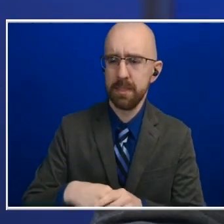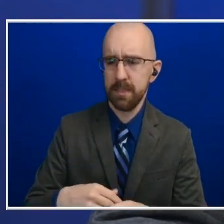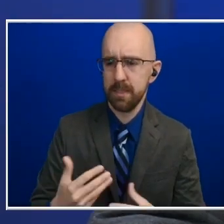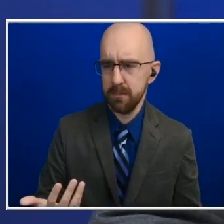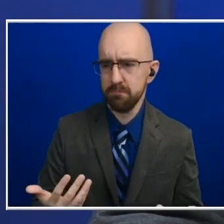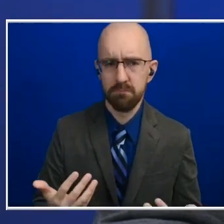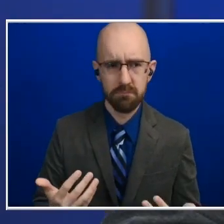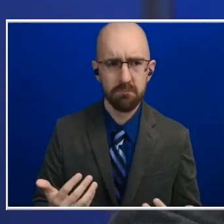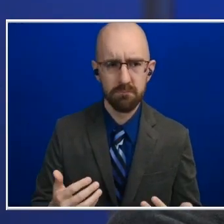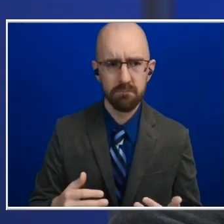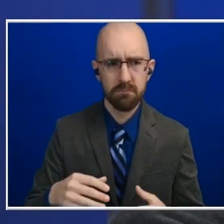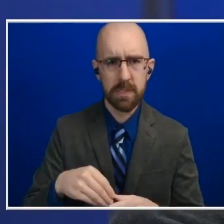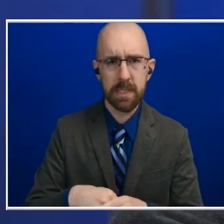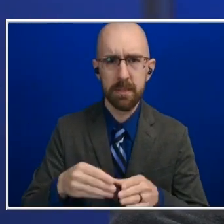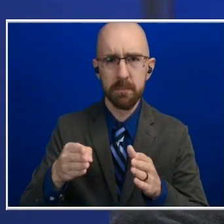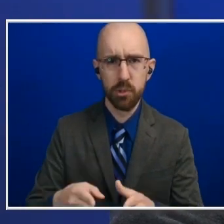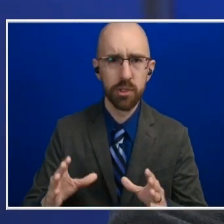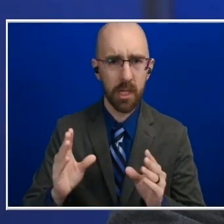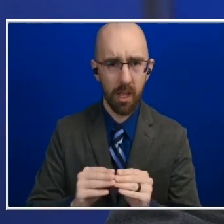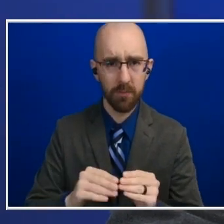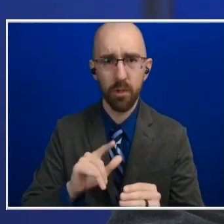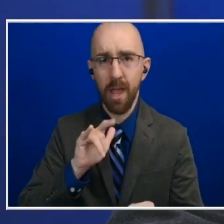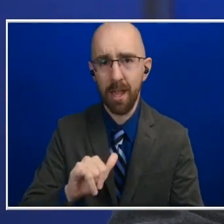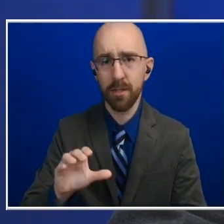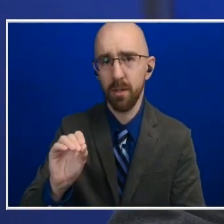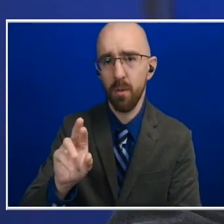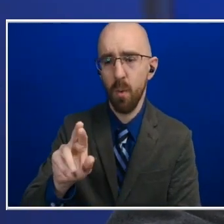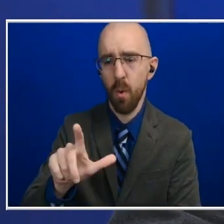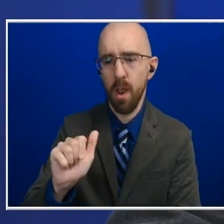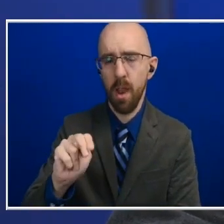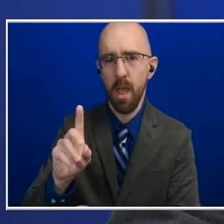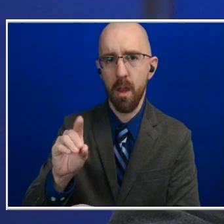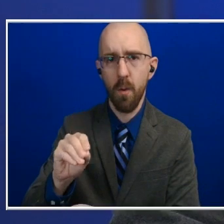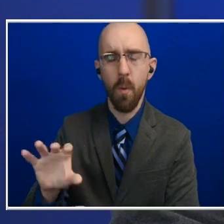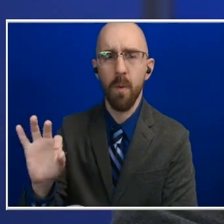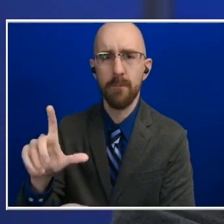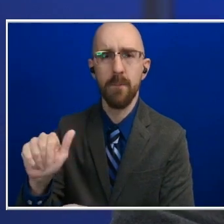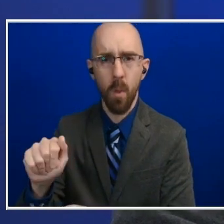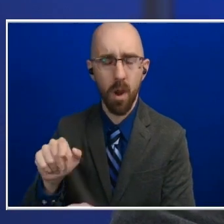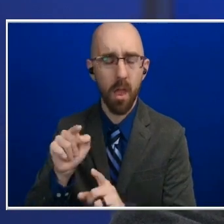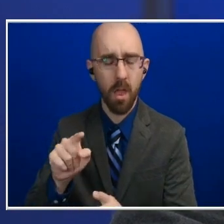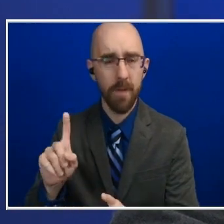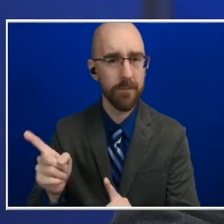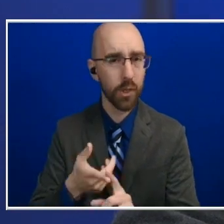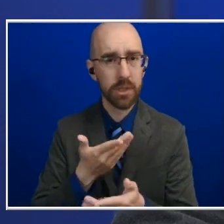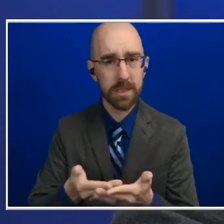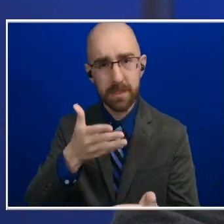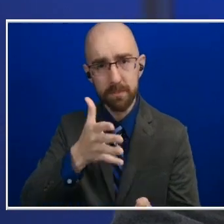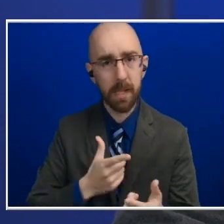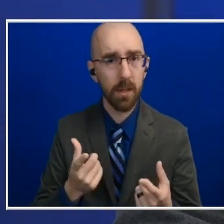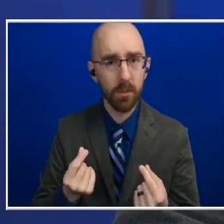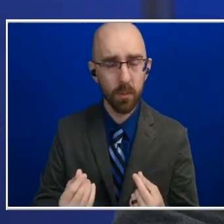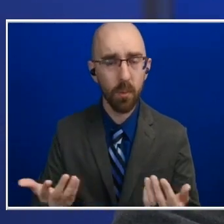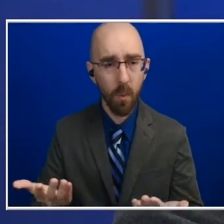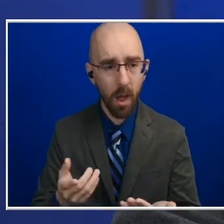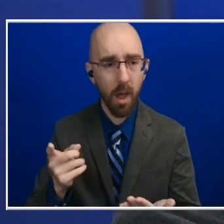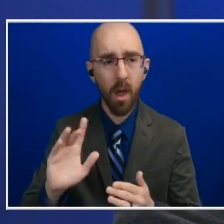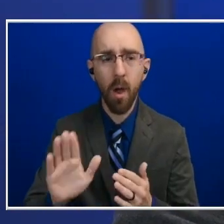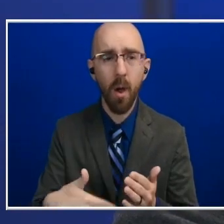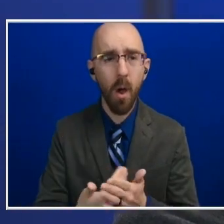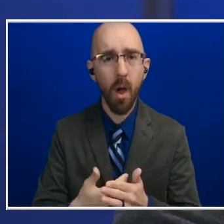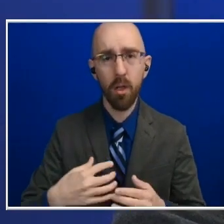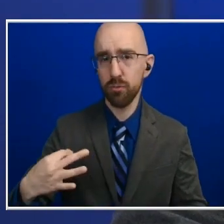person conference, was actually in Orlando, Florida. And the first thing the men were able to do is they all pulled up their shirts and compared